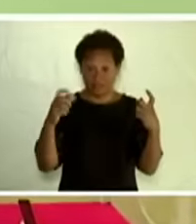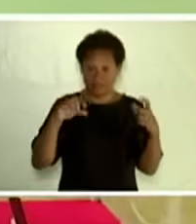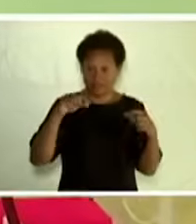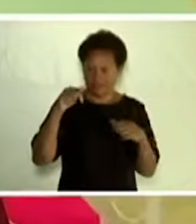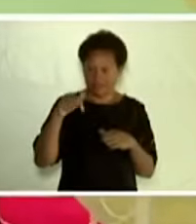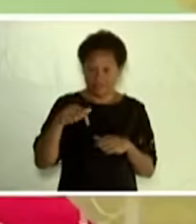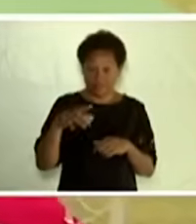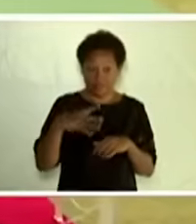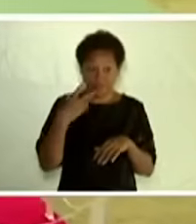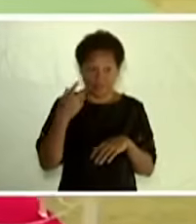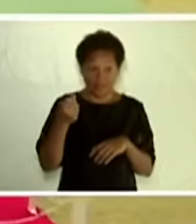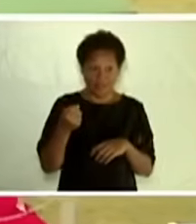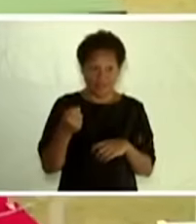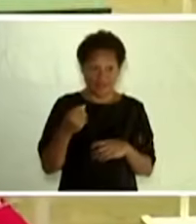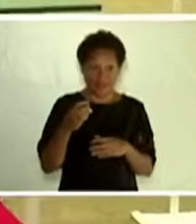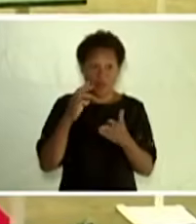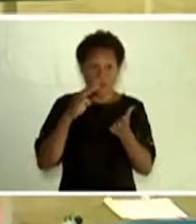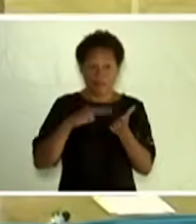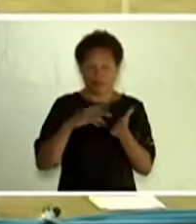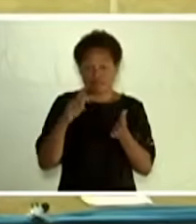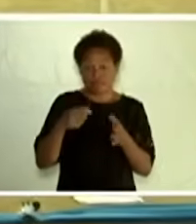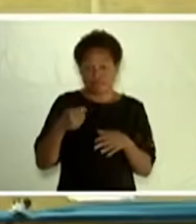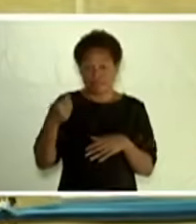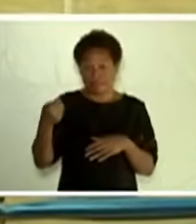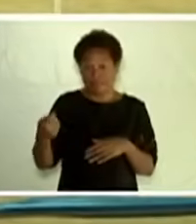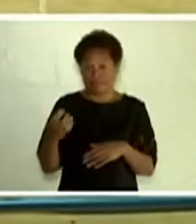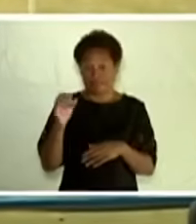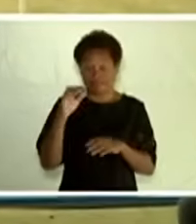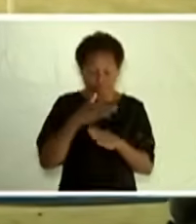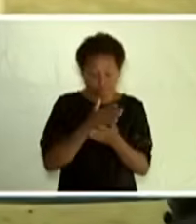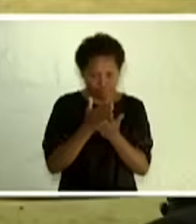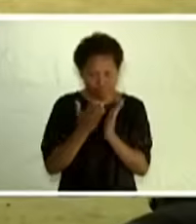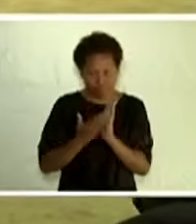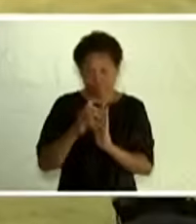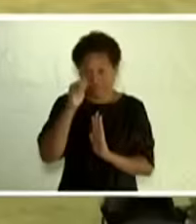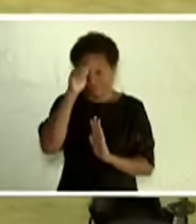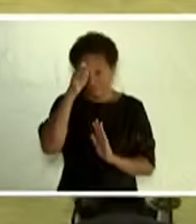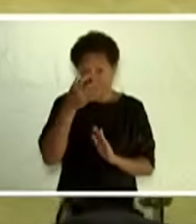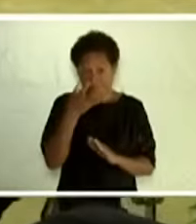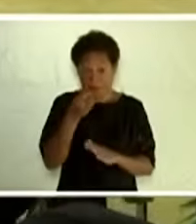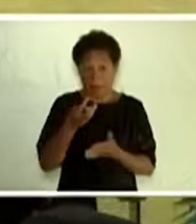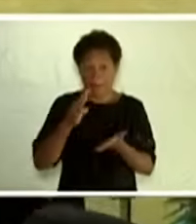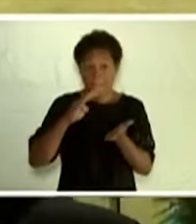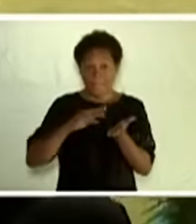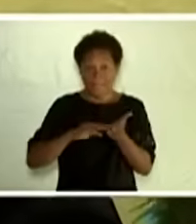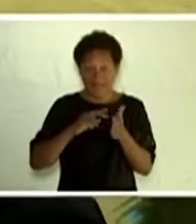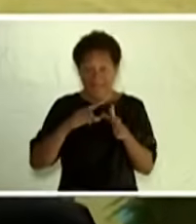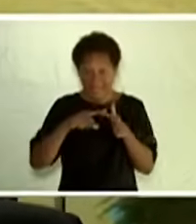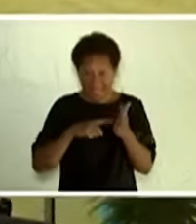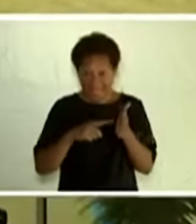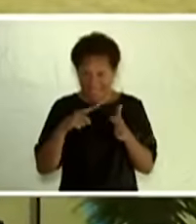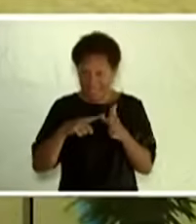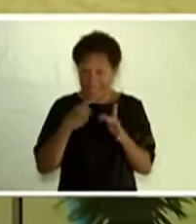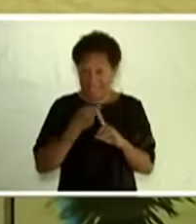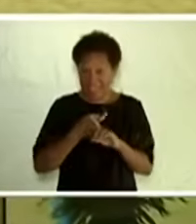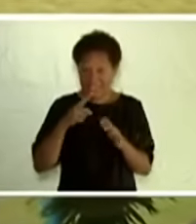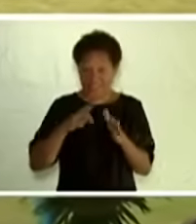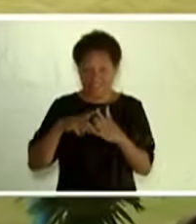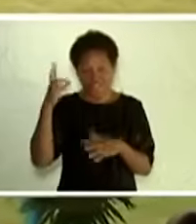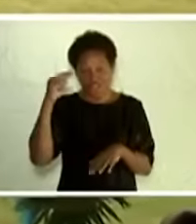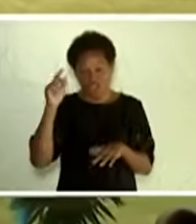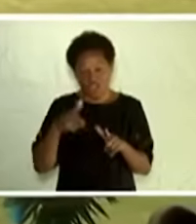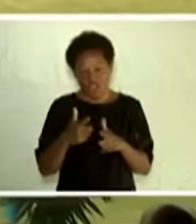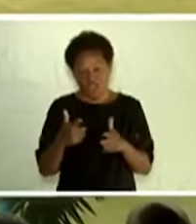me today are my co-commentators Noor Jahan, who will share reflections in Hindi, and Miliki Langi, who brings us the Itauke